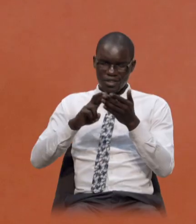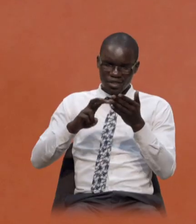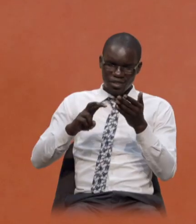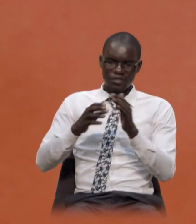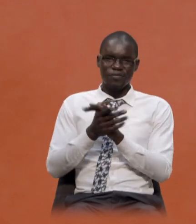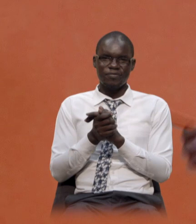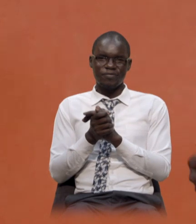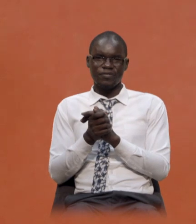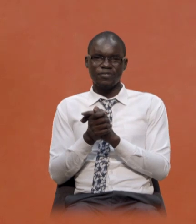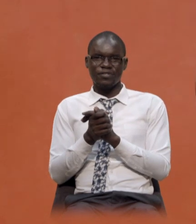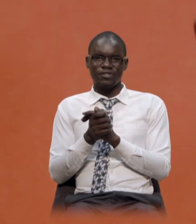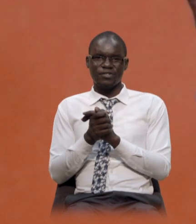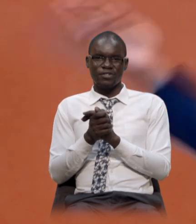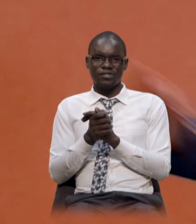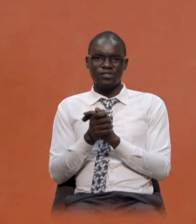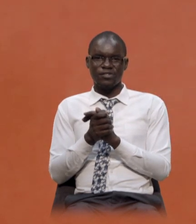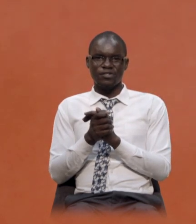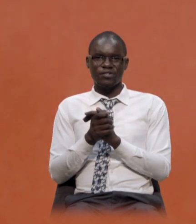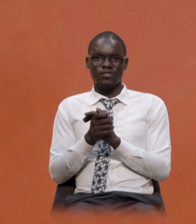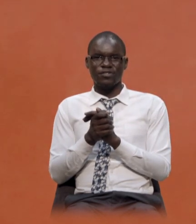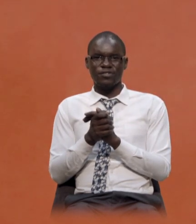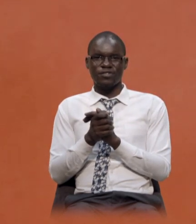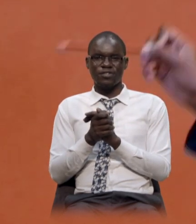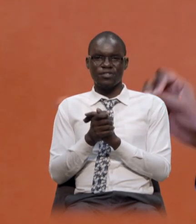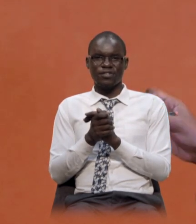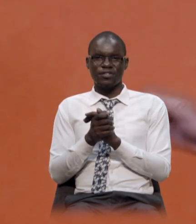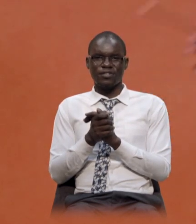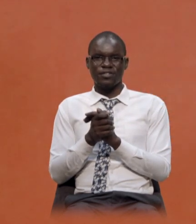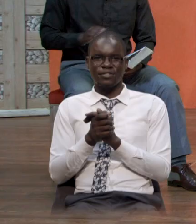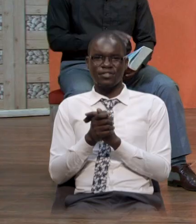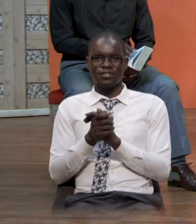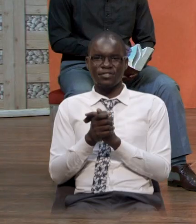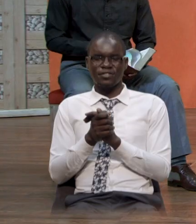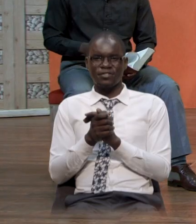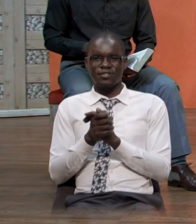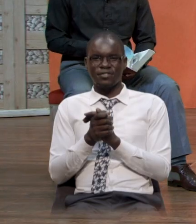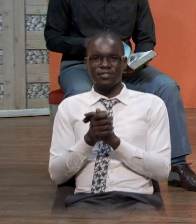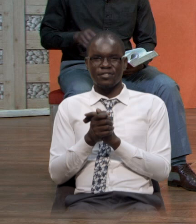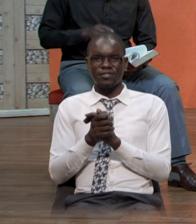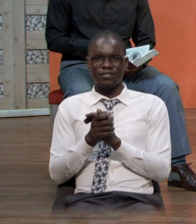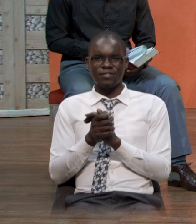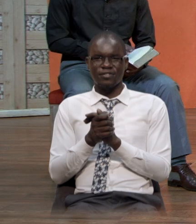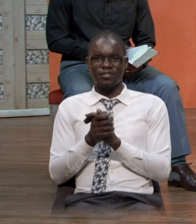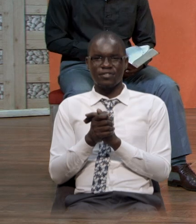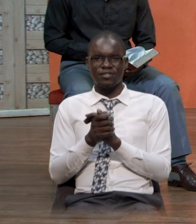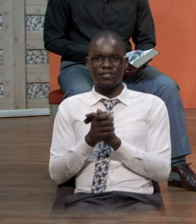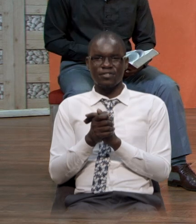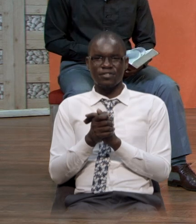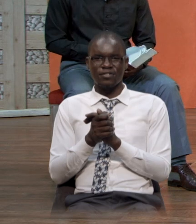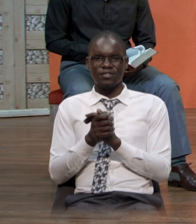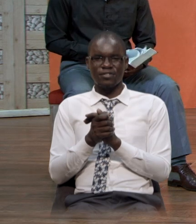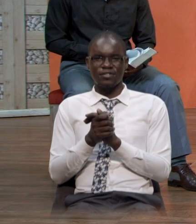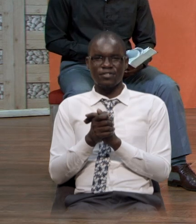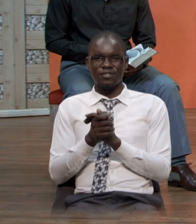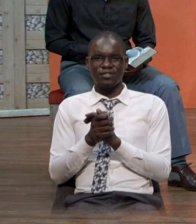Don't go around saying it says because another person will come and overtake you. So she got it first, but she was delaying. Read it. For this reason. She.